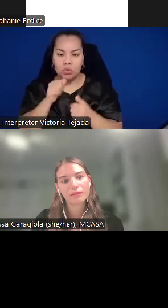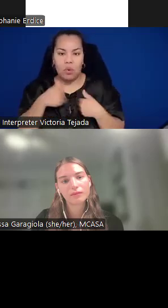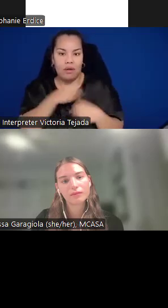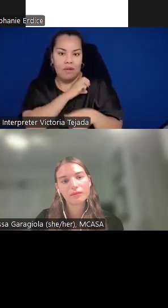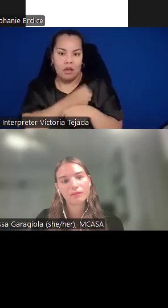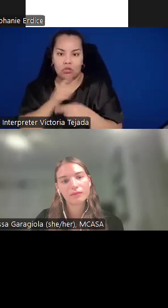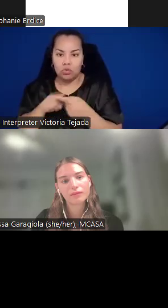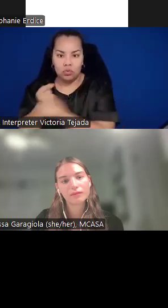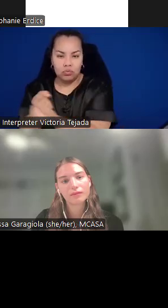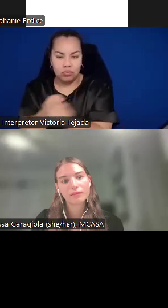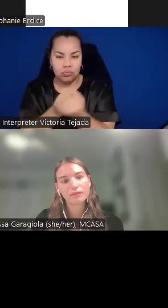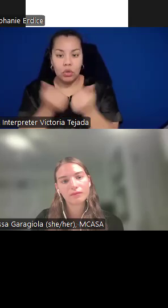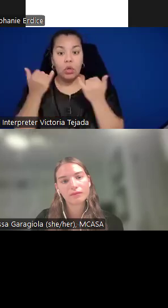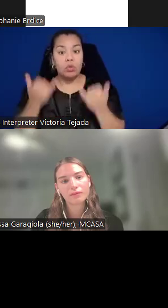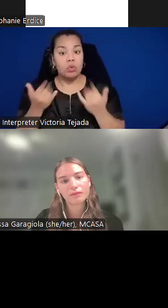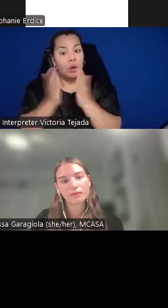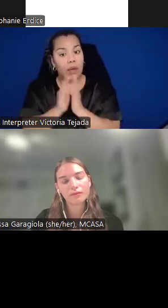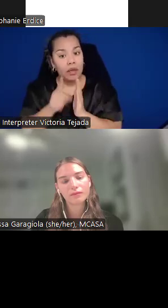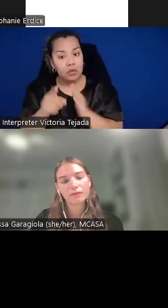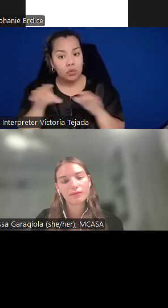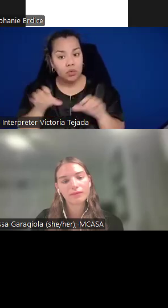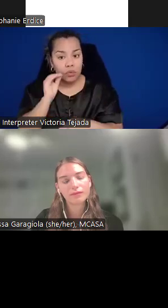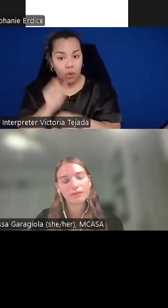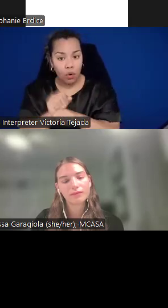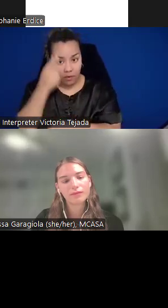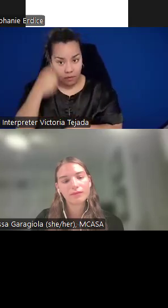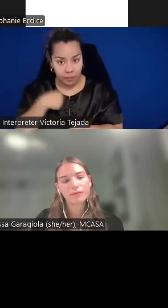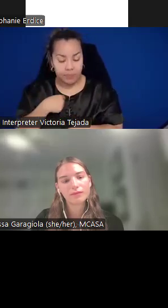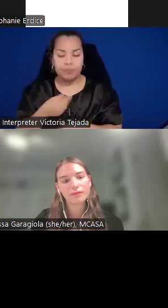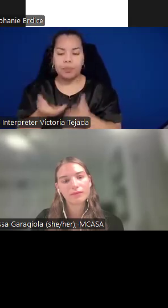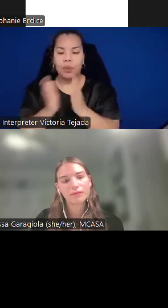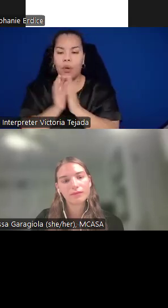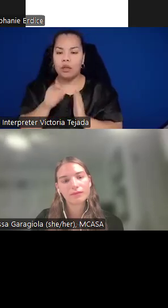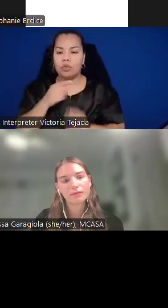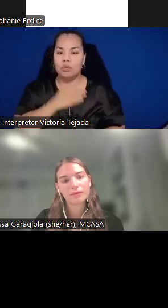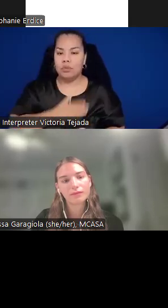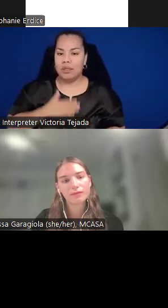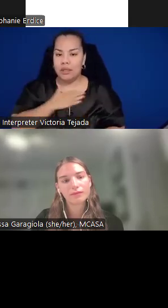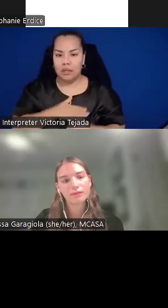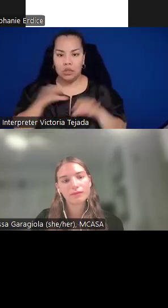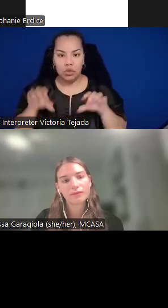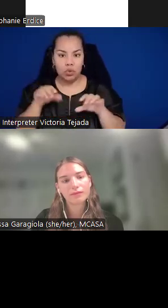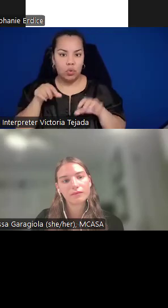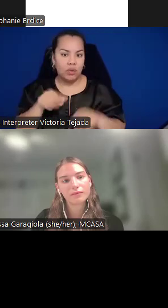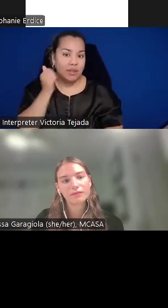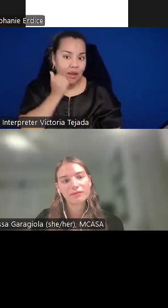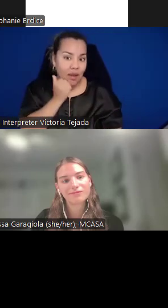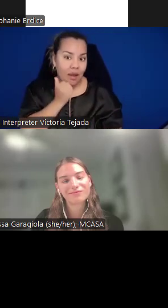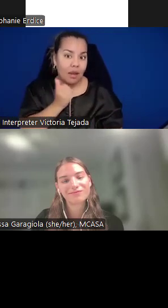to complete a piece of homework for me. And I'm going to ask that you please do this every single day for the rest of your